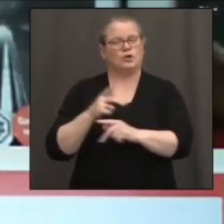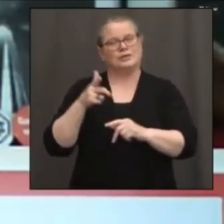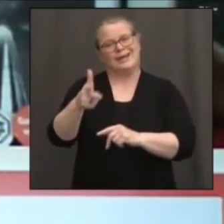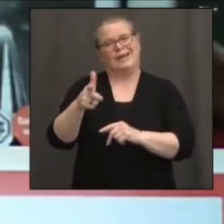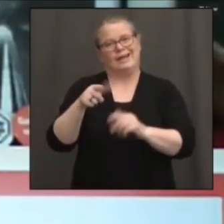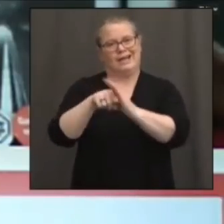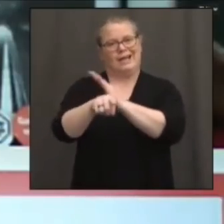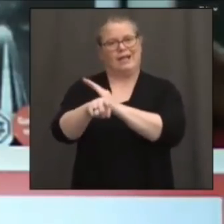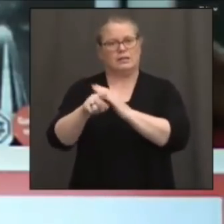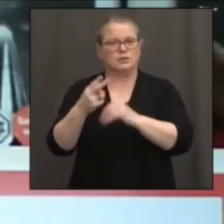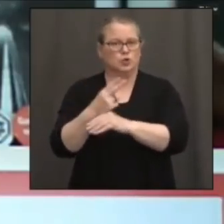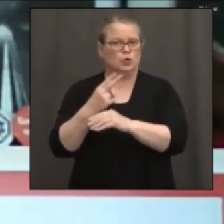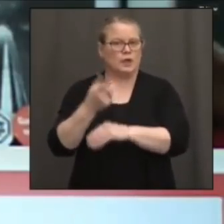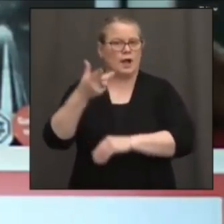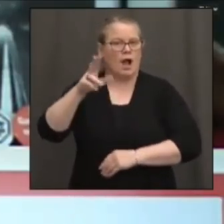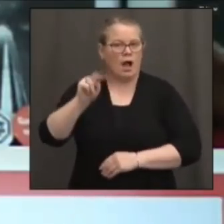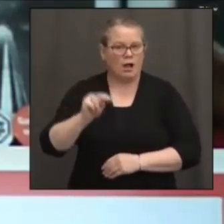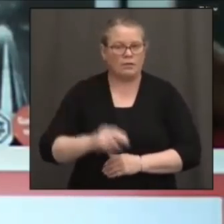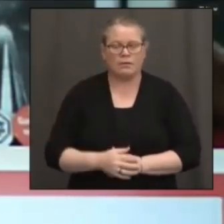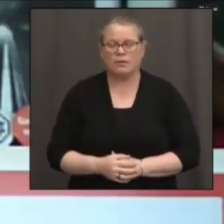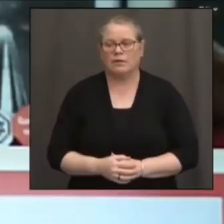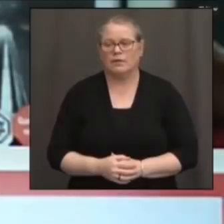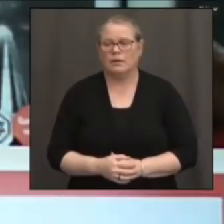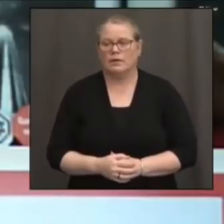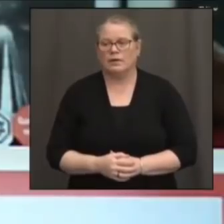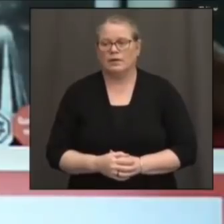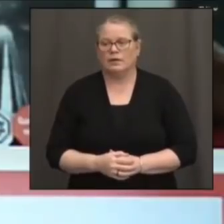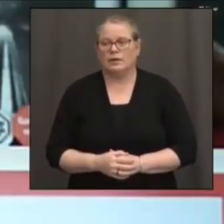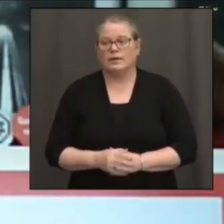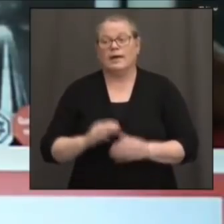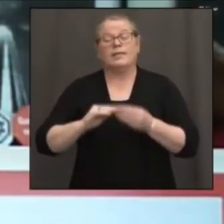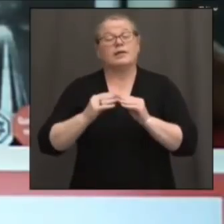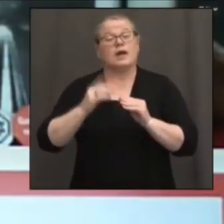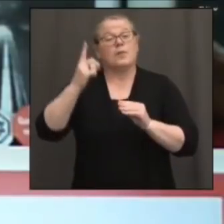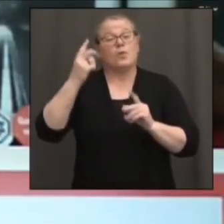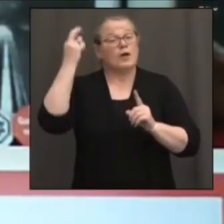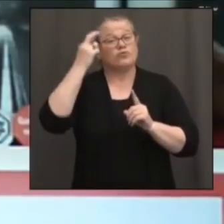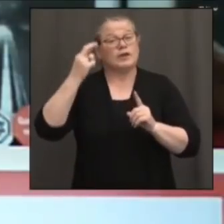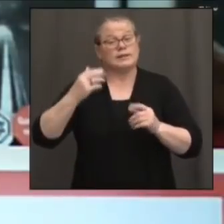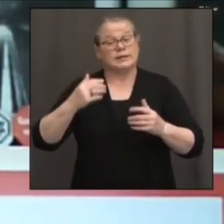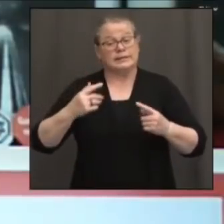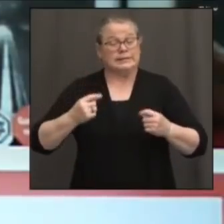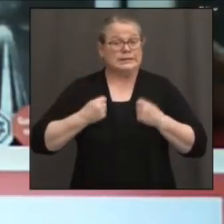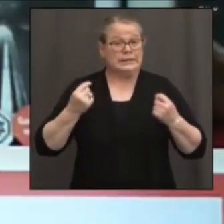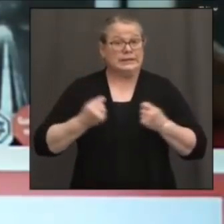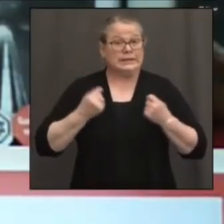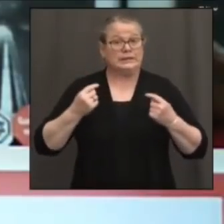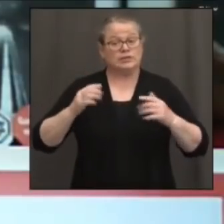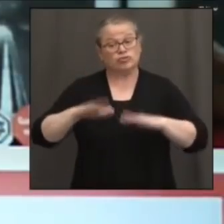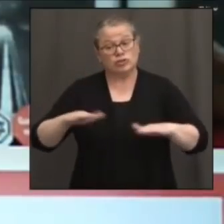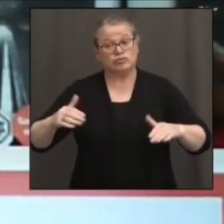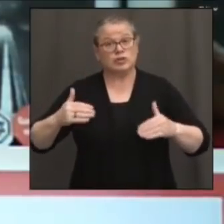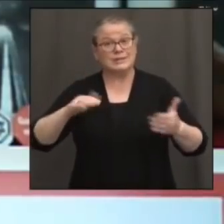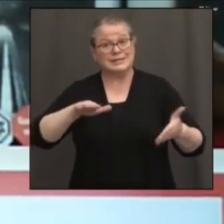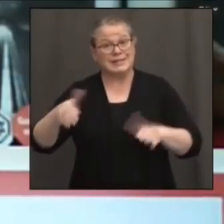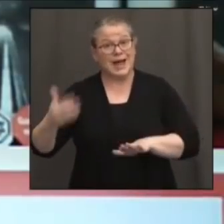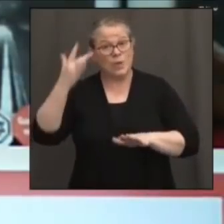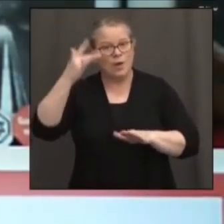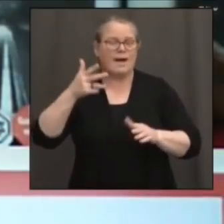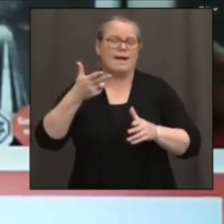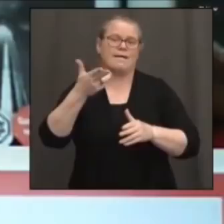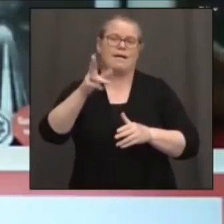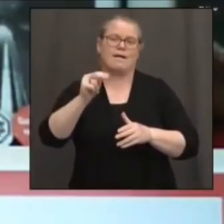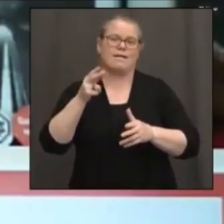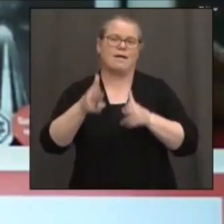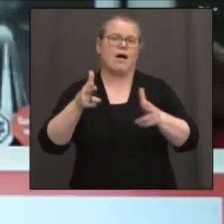And in recent years, firearms are the leading cause of death among children and teens, and more than half of all black teens who died were killed by gun violence. And